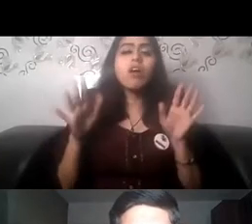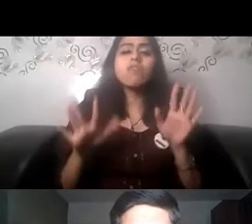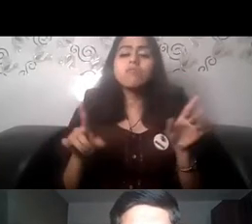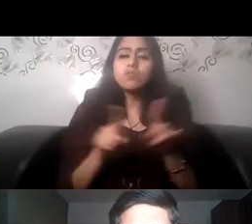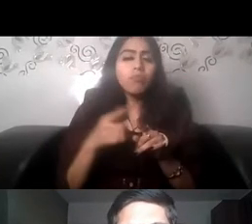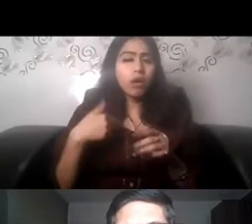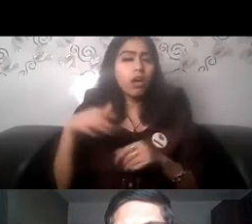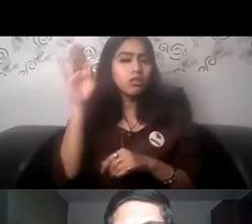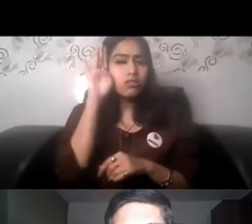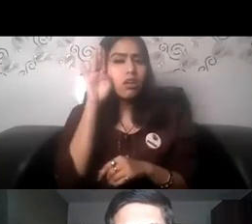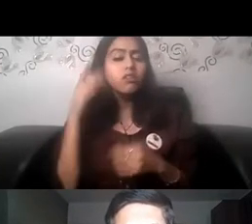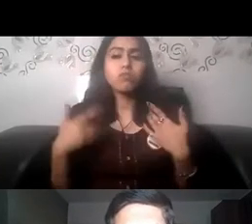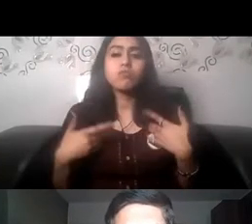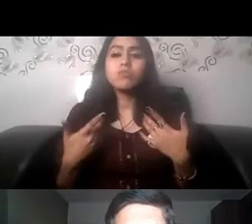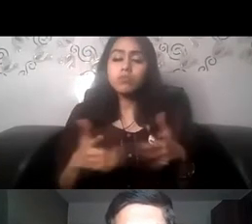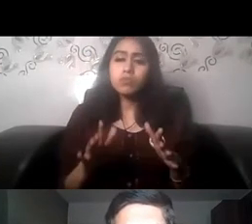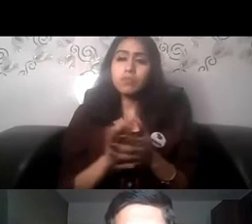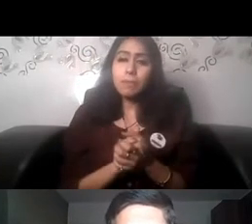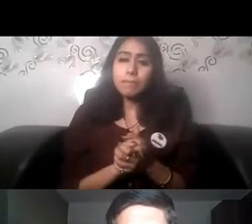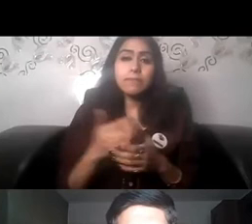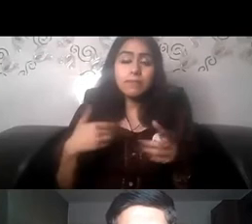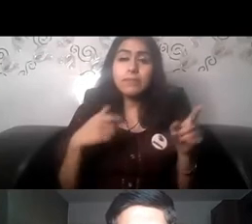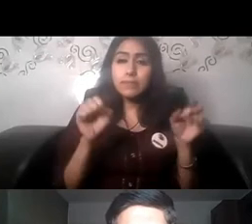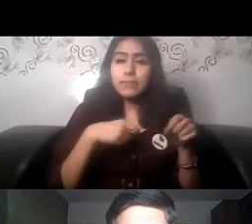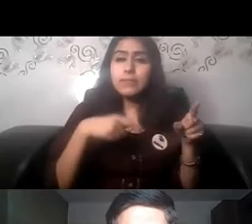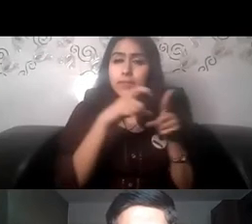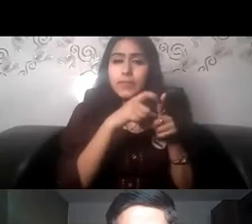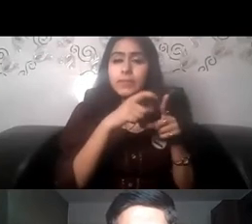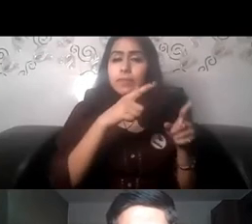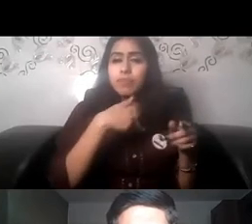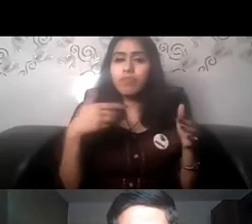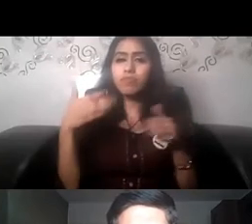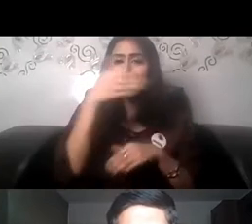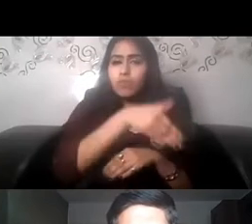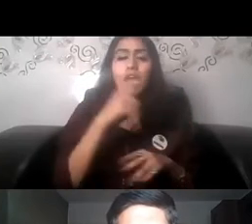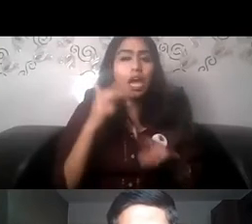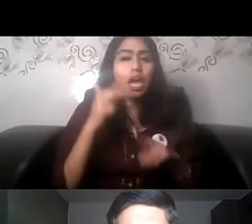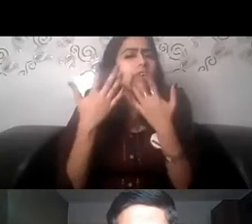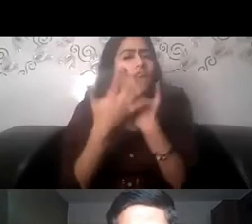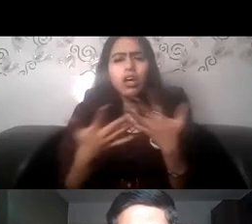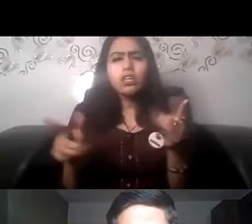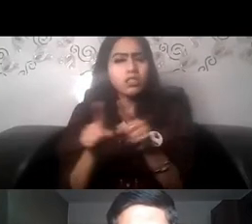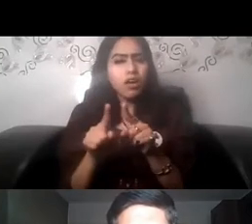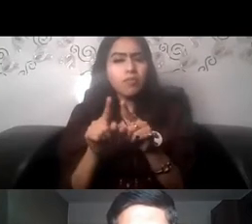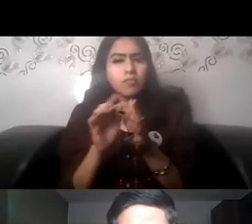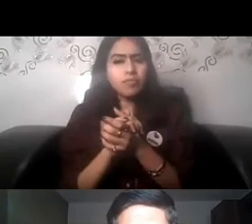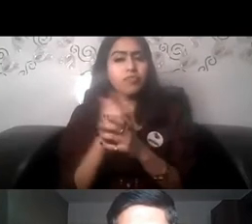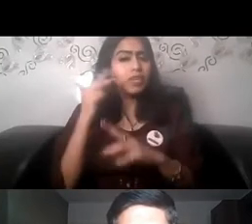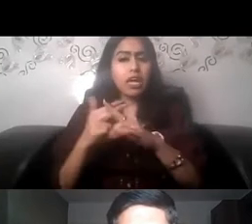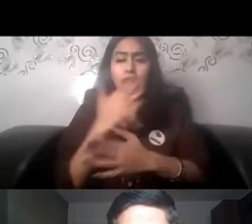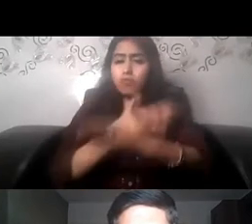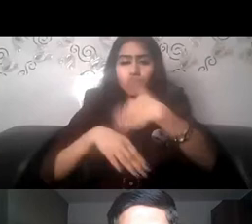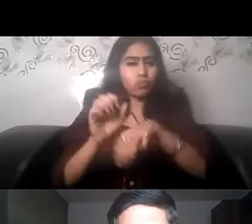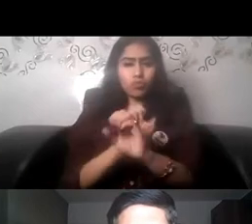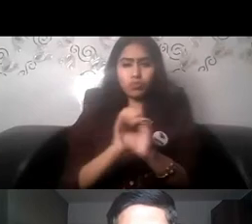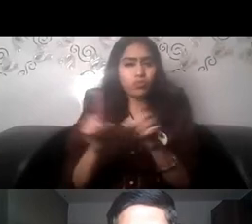heard these from Mr. Bhargav when I was in Delhi also, because anybody who's recruited when who are non disabled, they